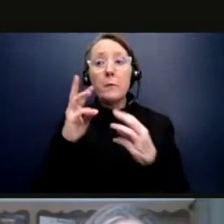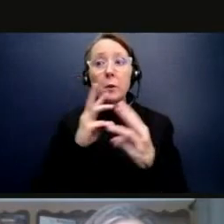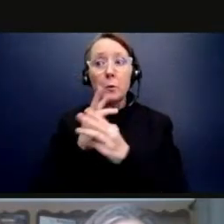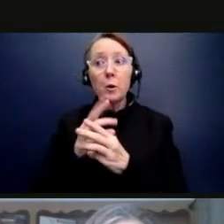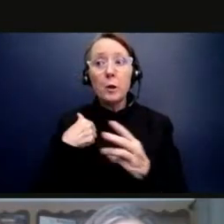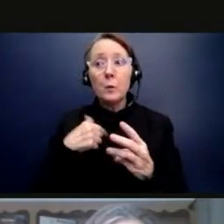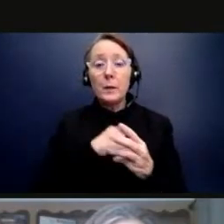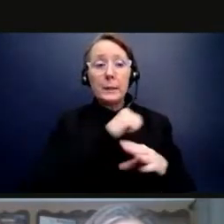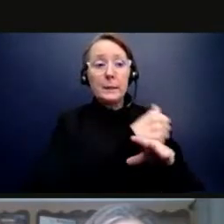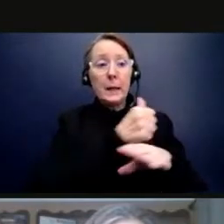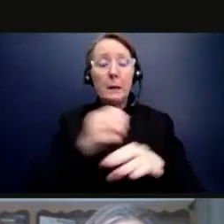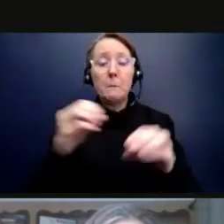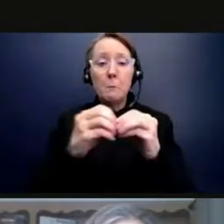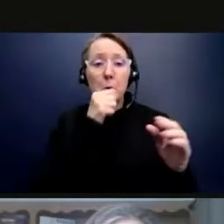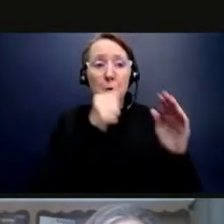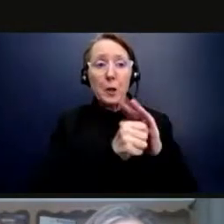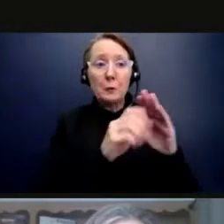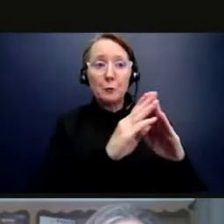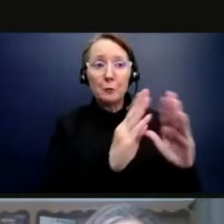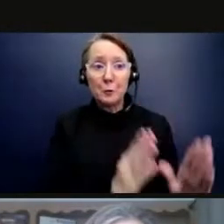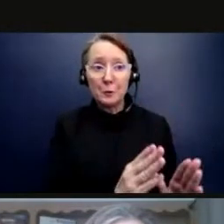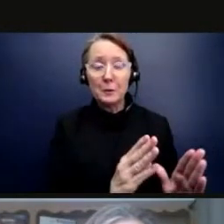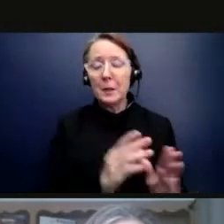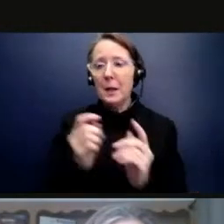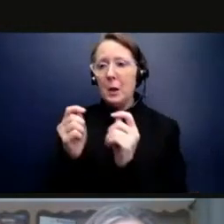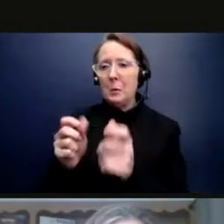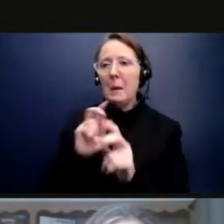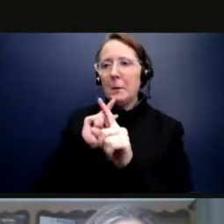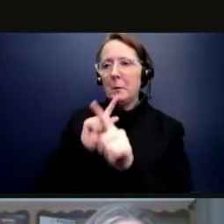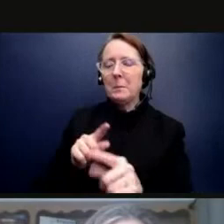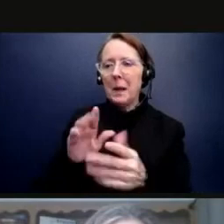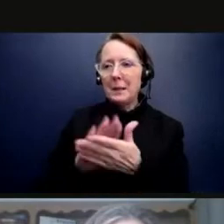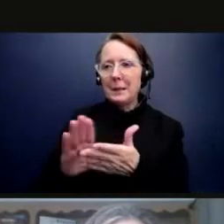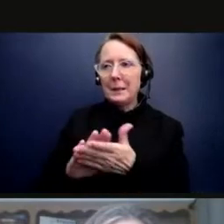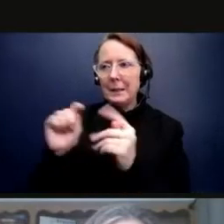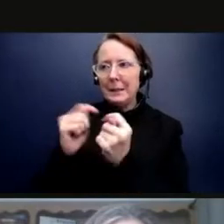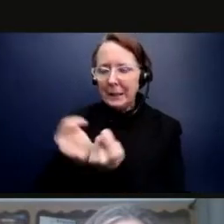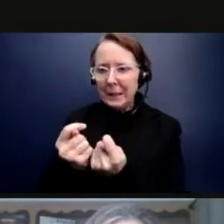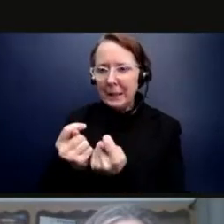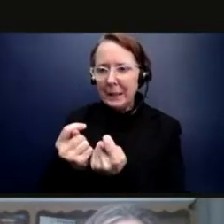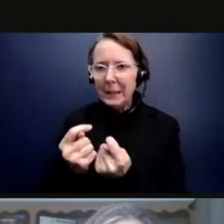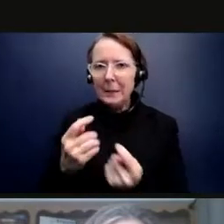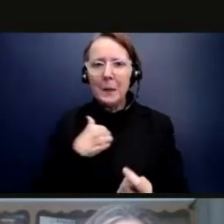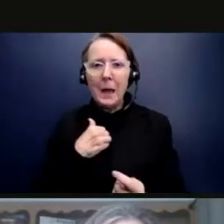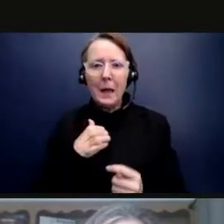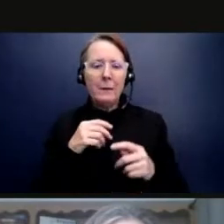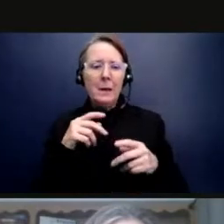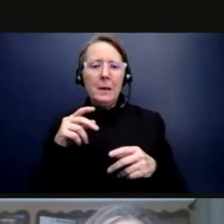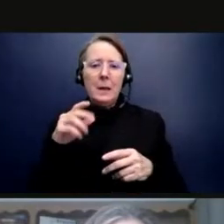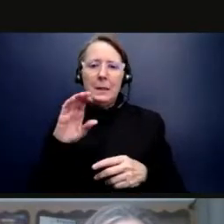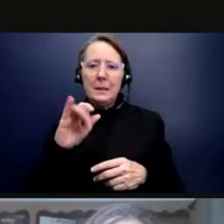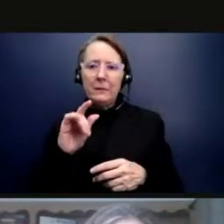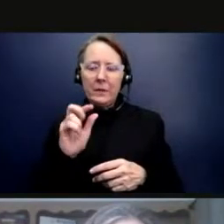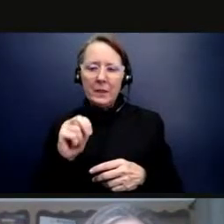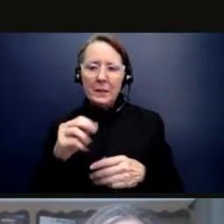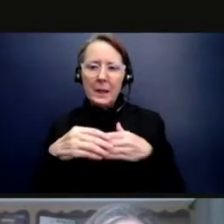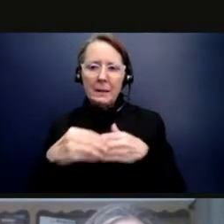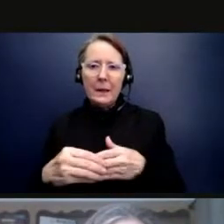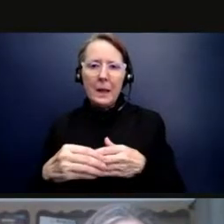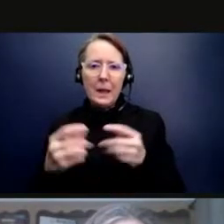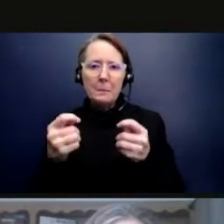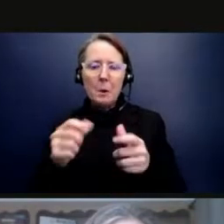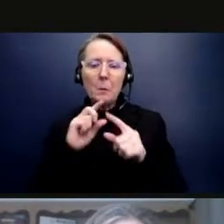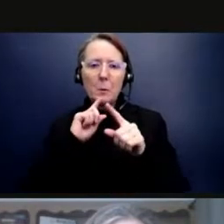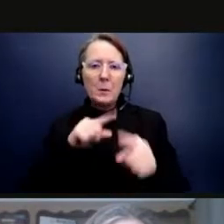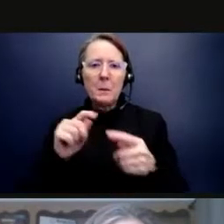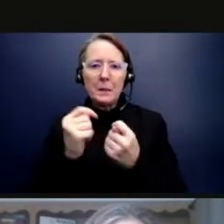shelter sites, we get the rapid response clean team, we get a civilian-led mobile crisis response unit, but it's not a perfect world. These are scarce